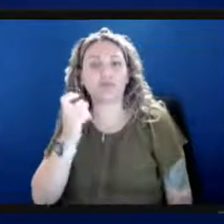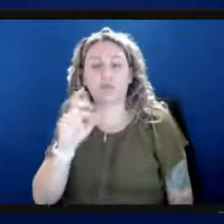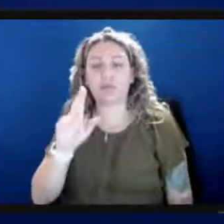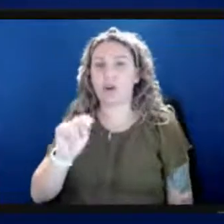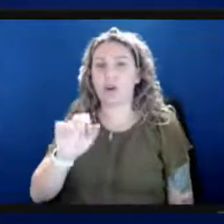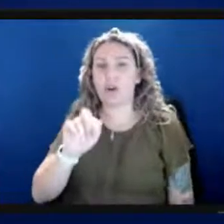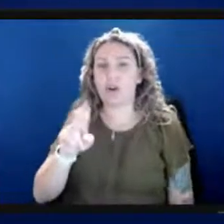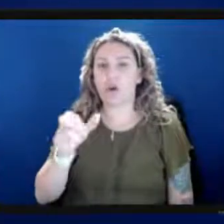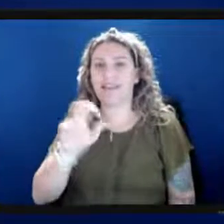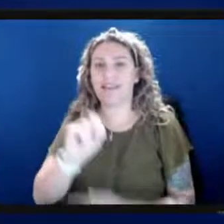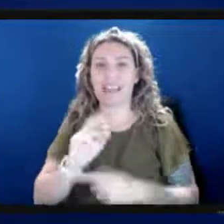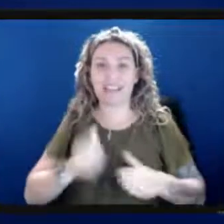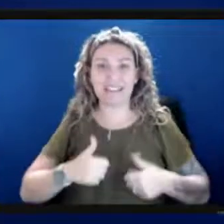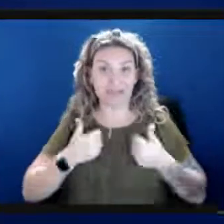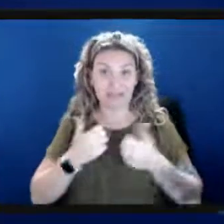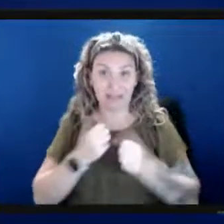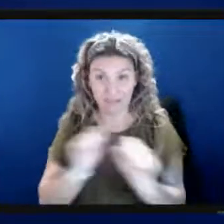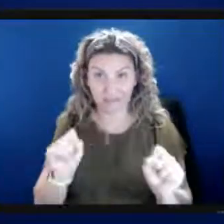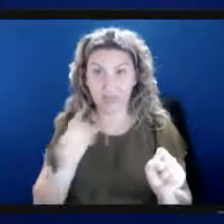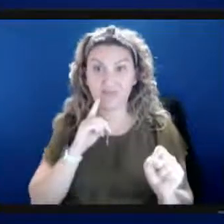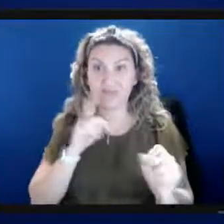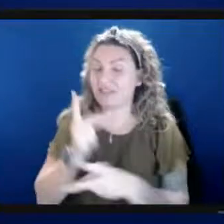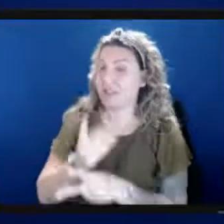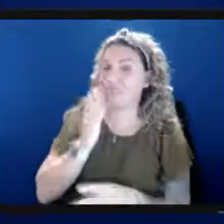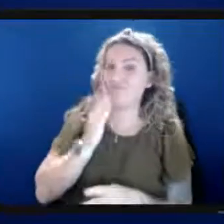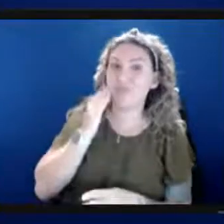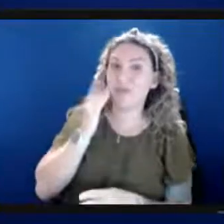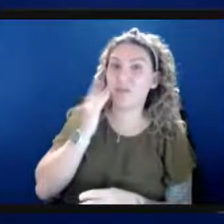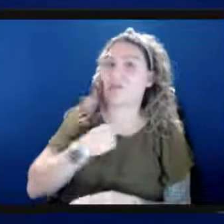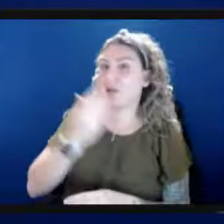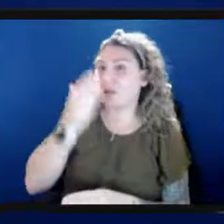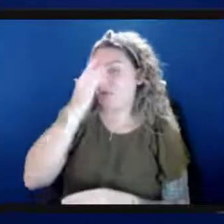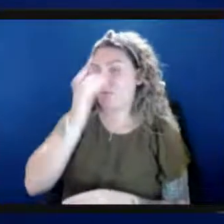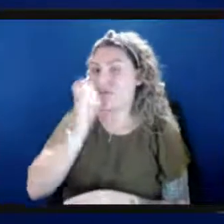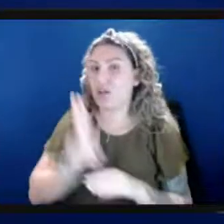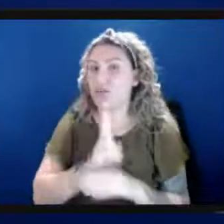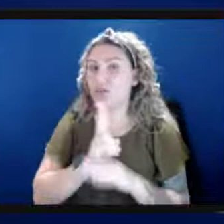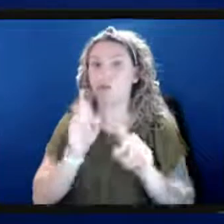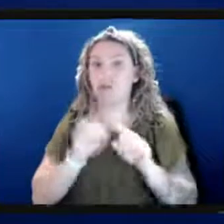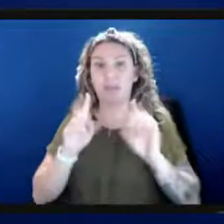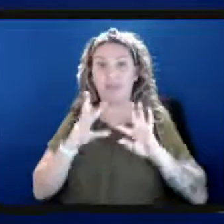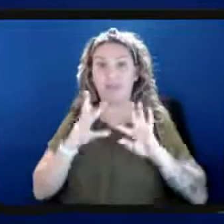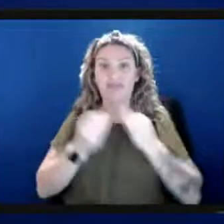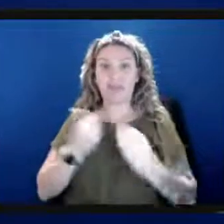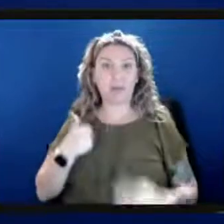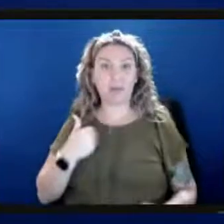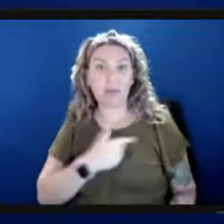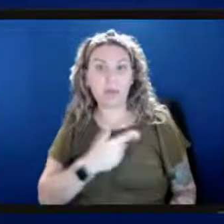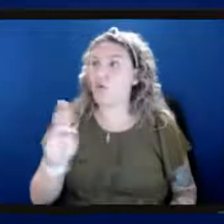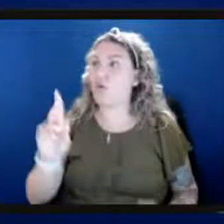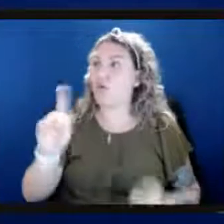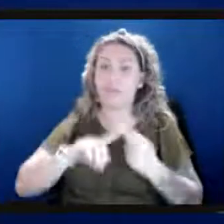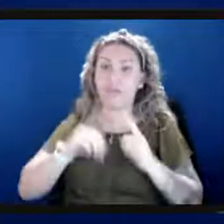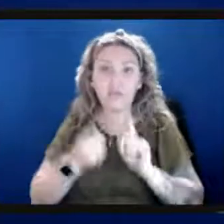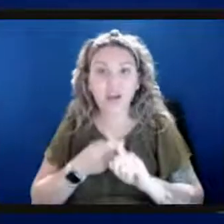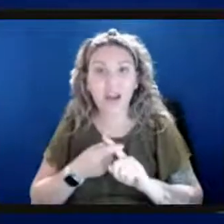medication. You can keep it at home. We know you are not using, but if there's a family member or a friend or a neighbor you find unconscious,